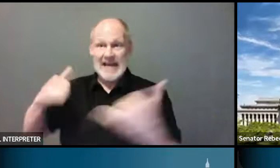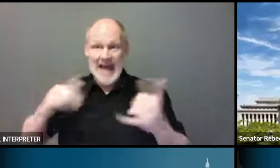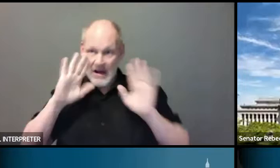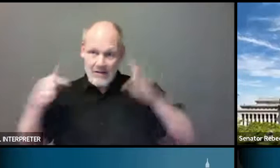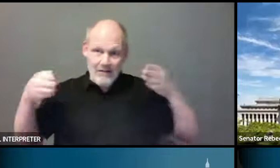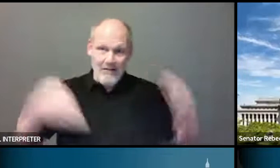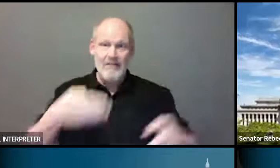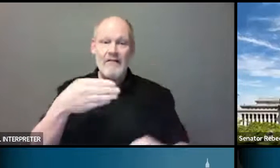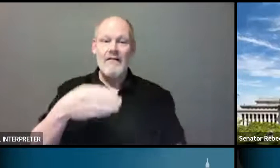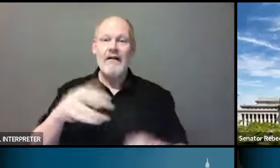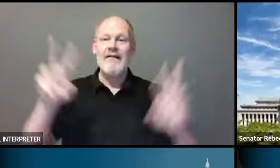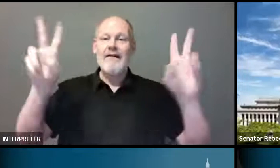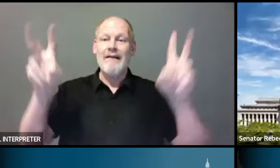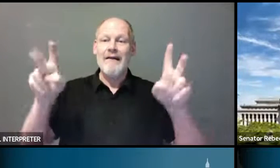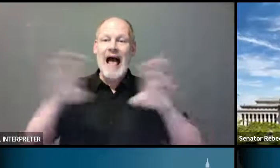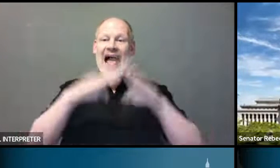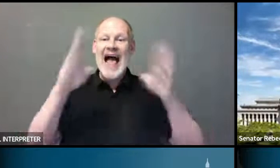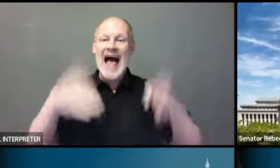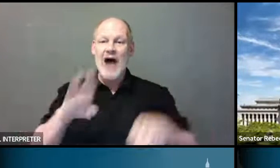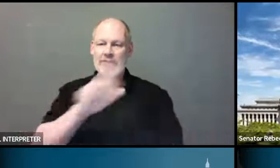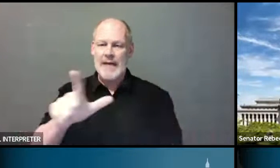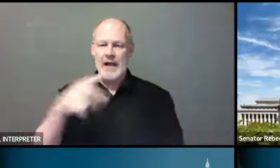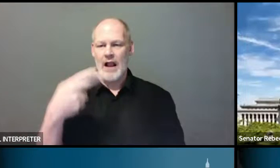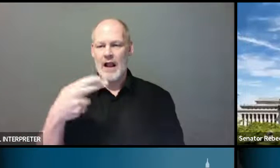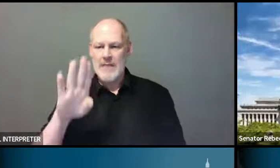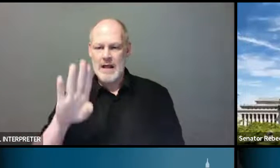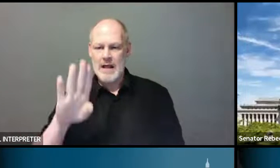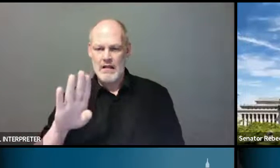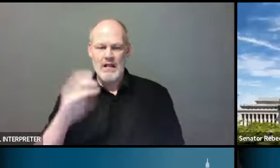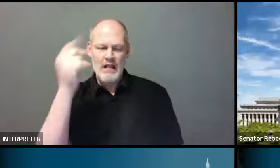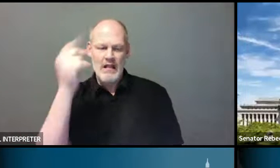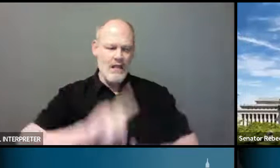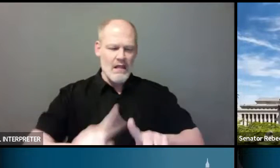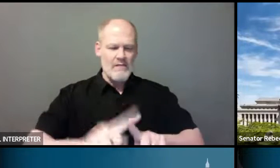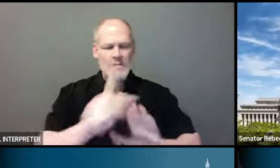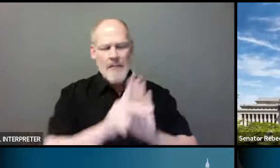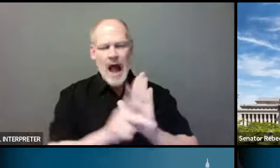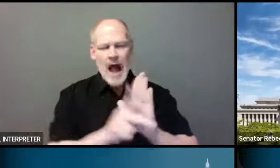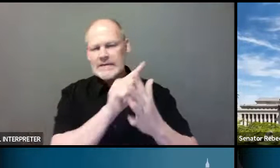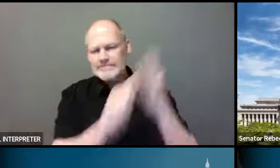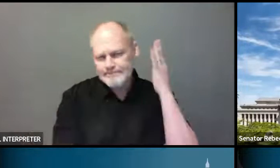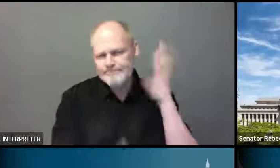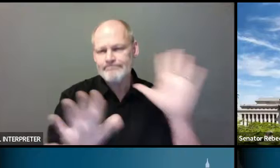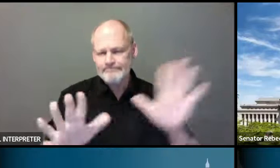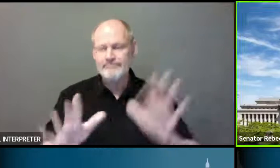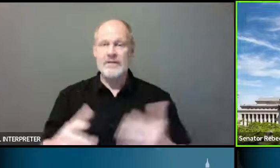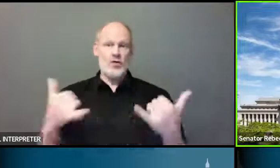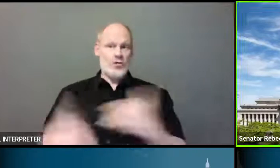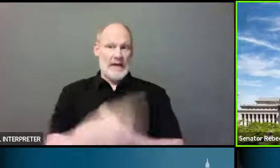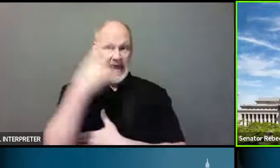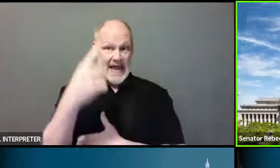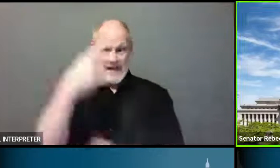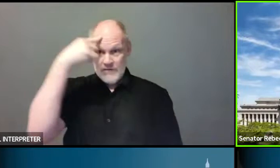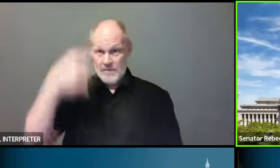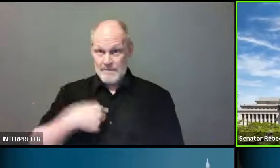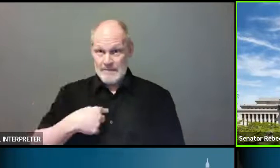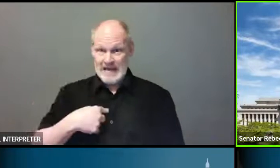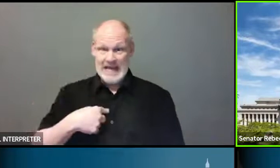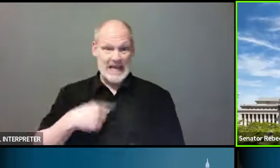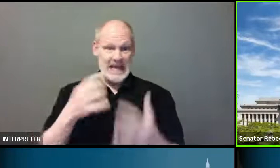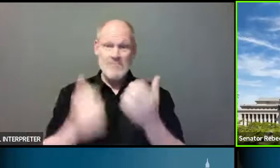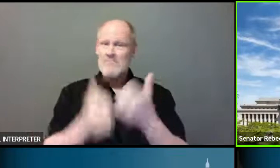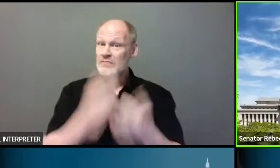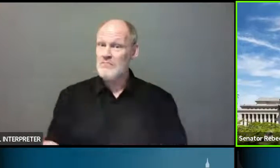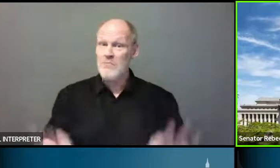that on different policies. So the big thing that happened today for me is our transportation committee